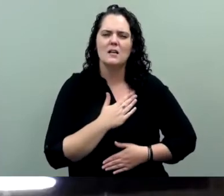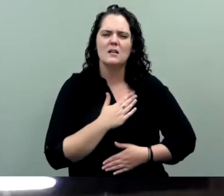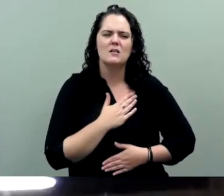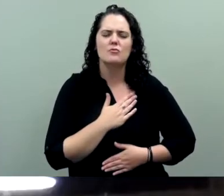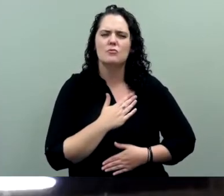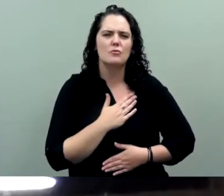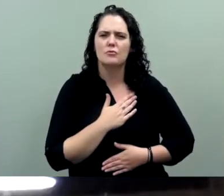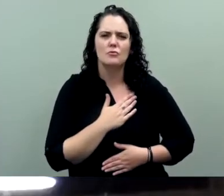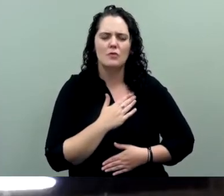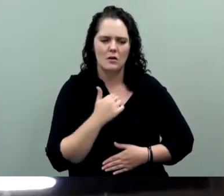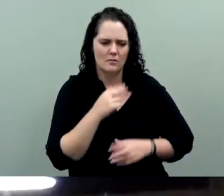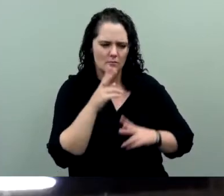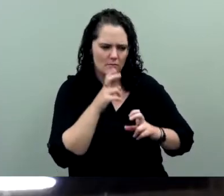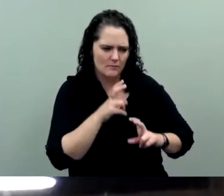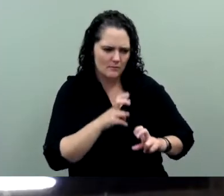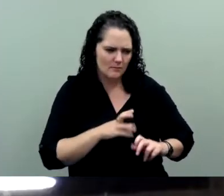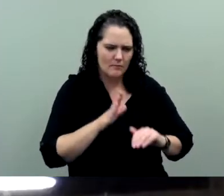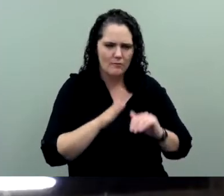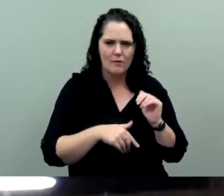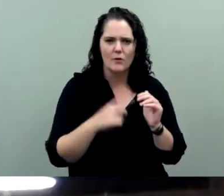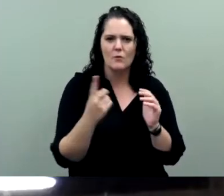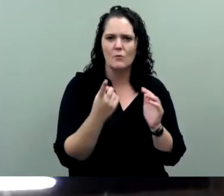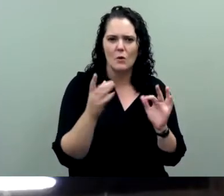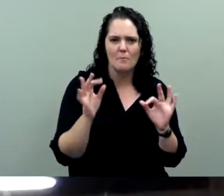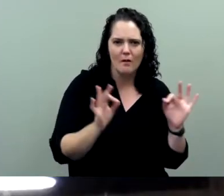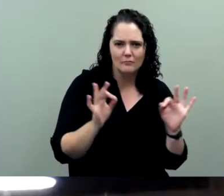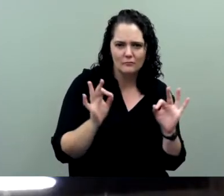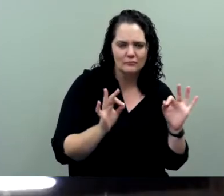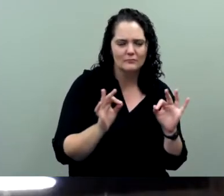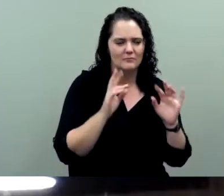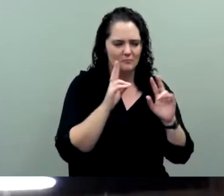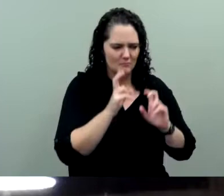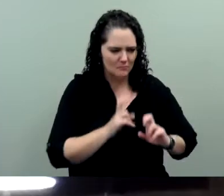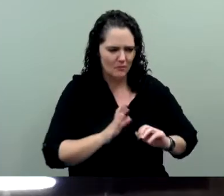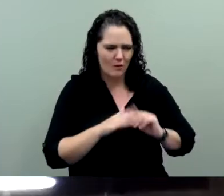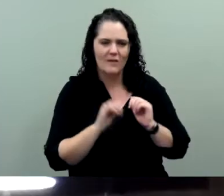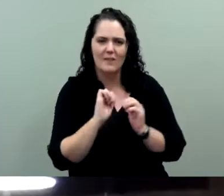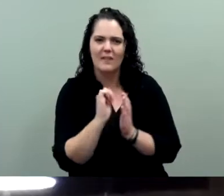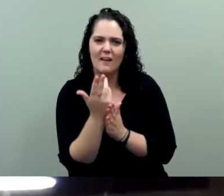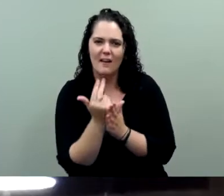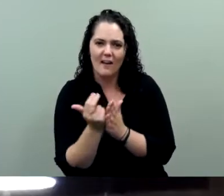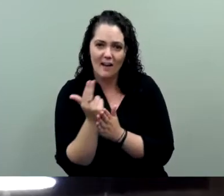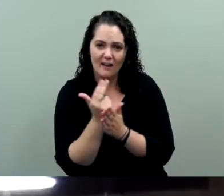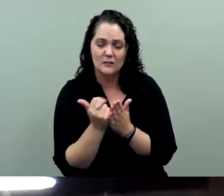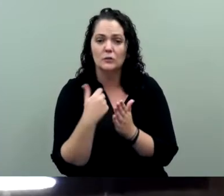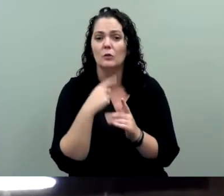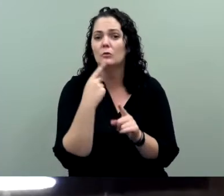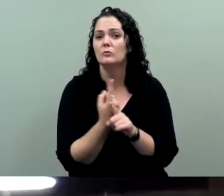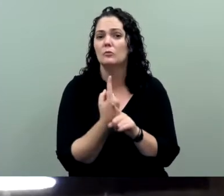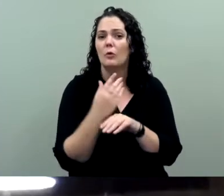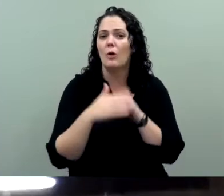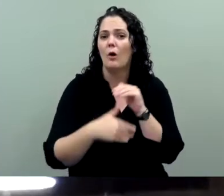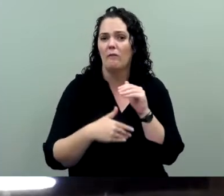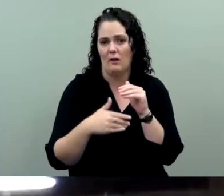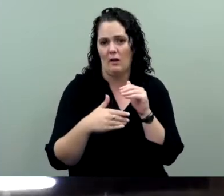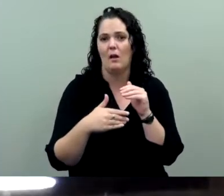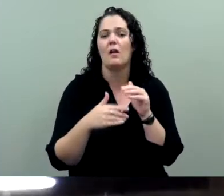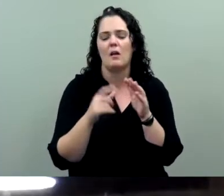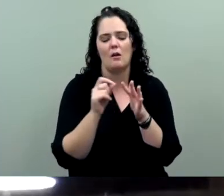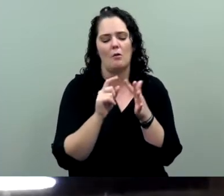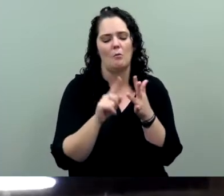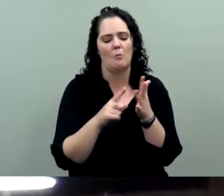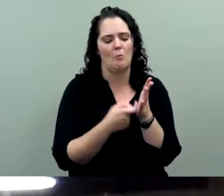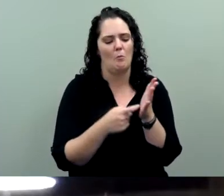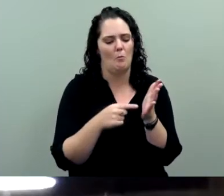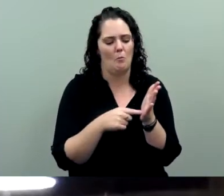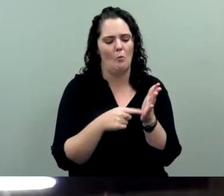and their relationship with portraiture and life drawing. So we're going to get in, we're going to talk a little bit about portraiture as we go through today, and we're going to start by drawing. We're